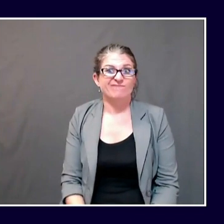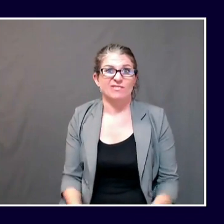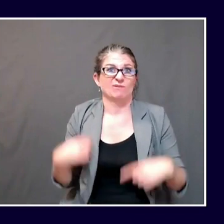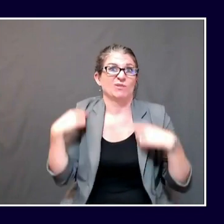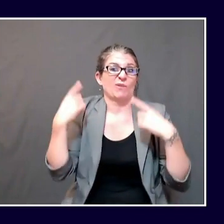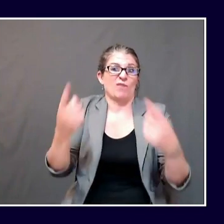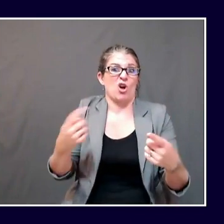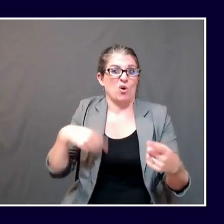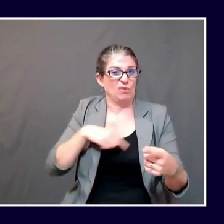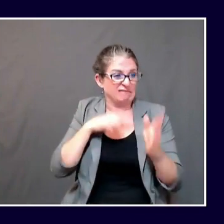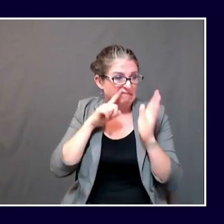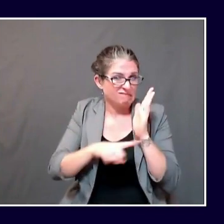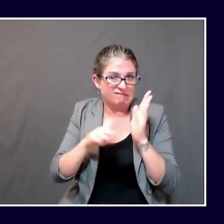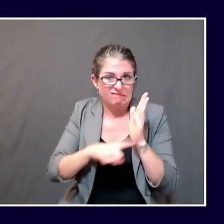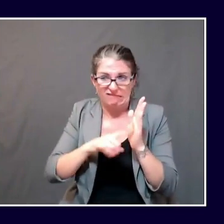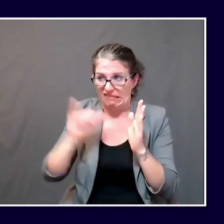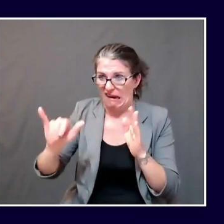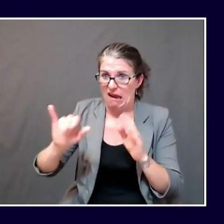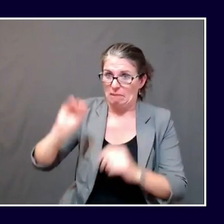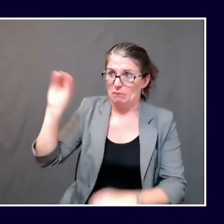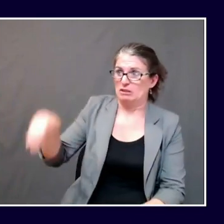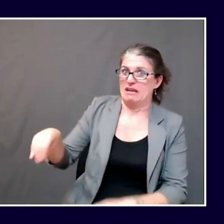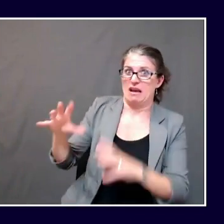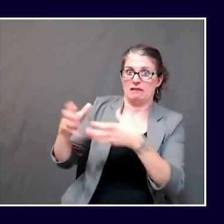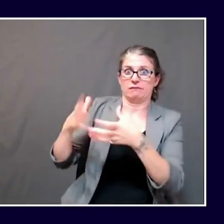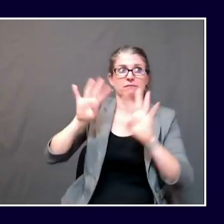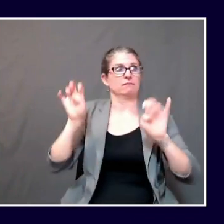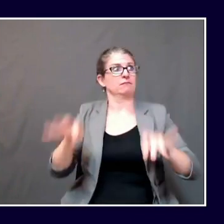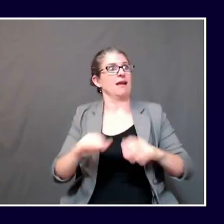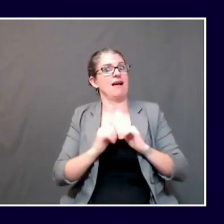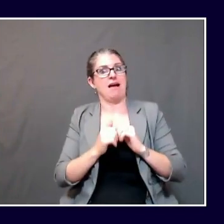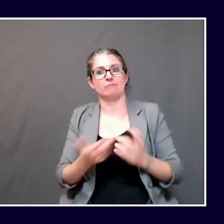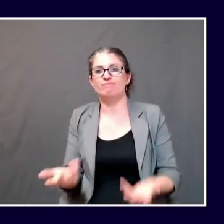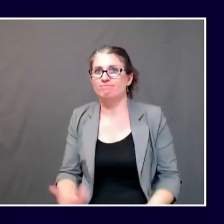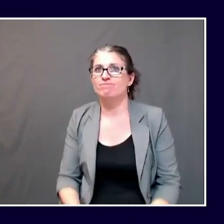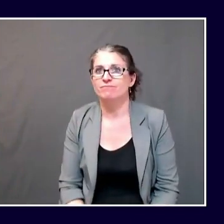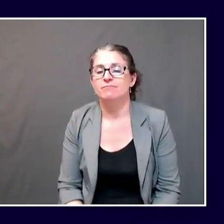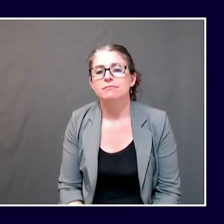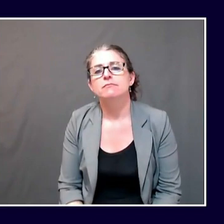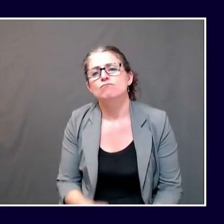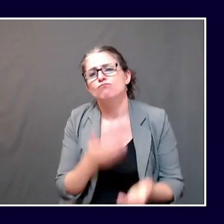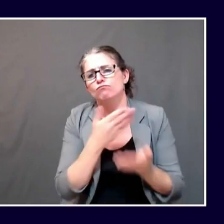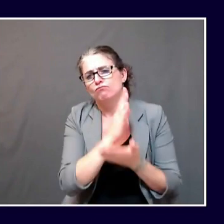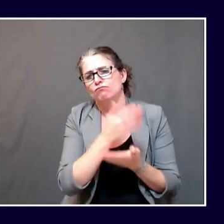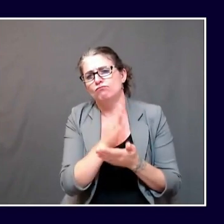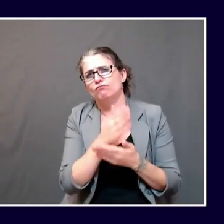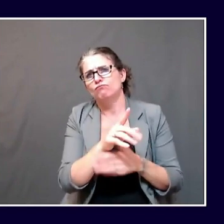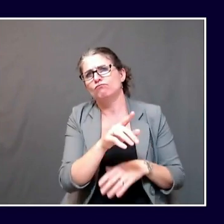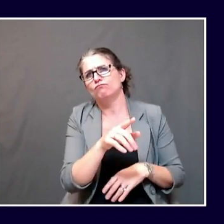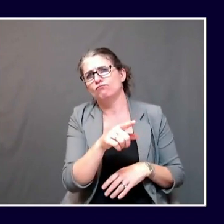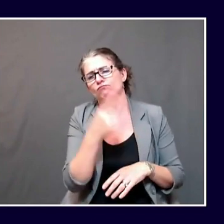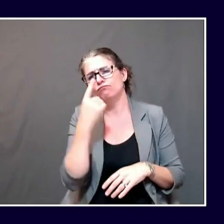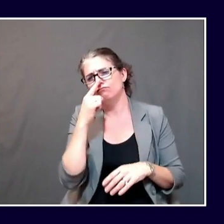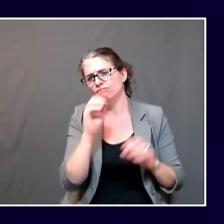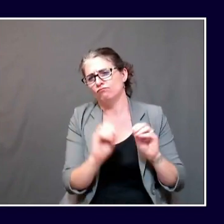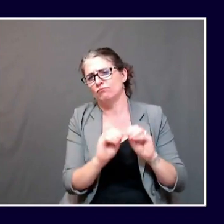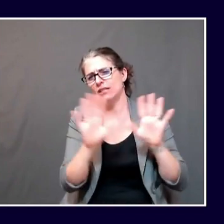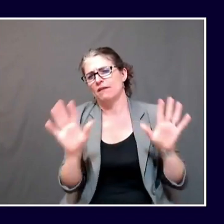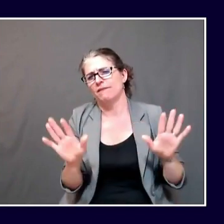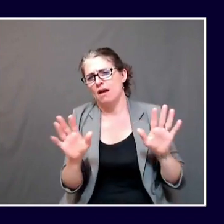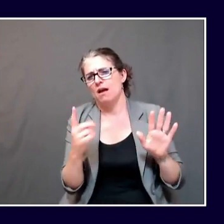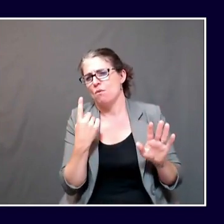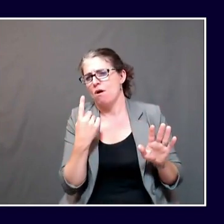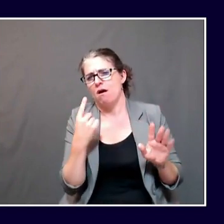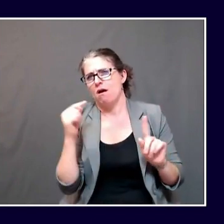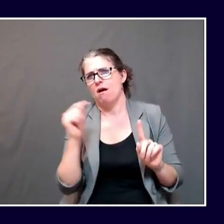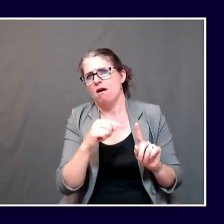our positivity rate is looking, pretty good, but then cases are going up. So it sort of seems to be telling these two